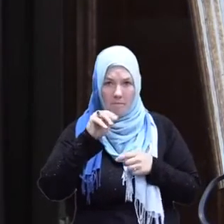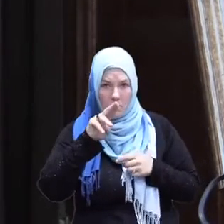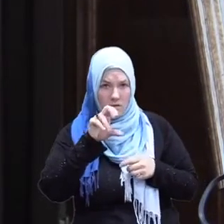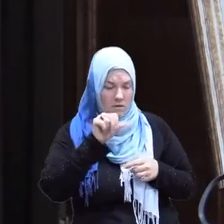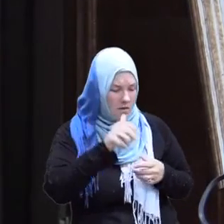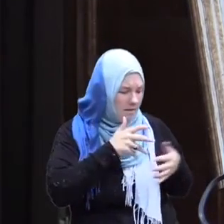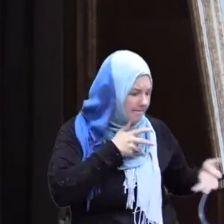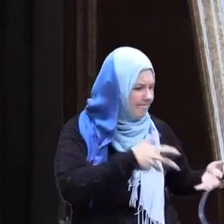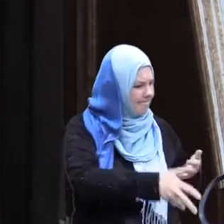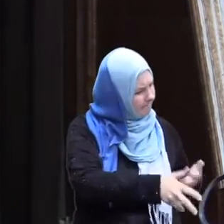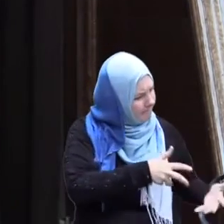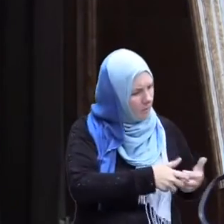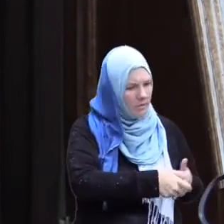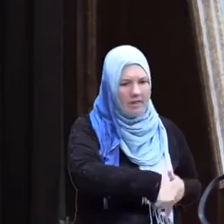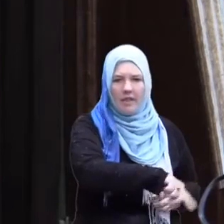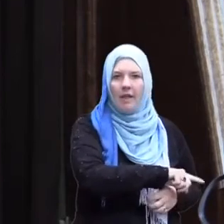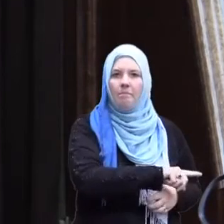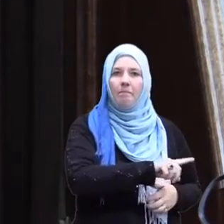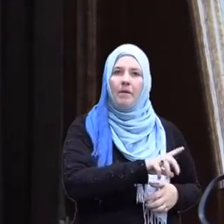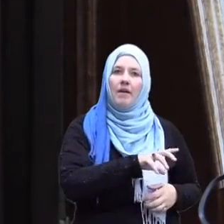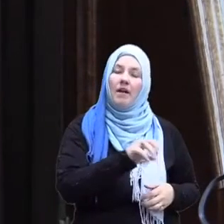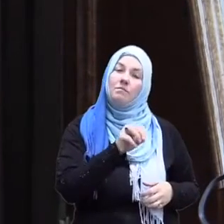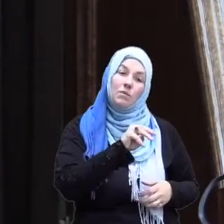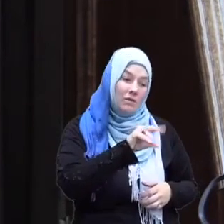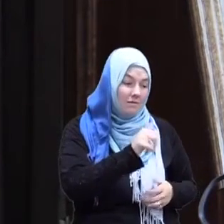rhetorical, very befitting question.